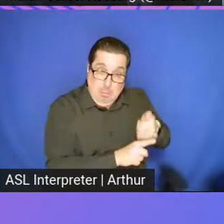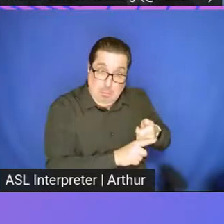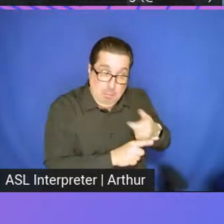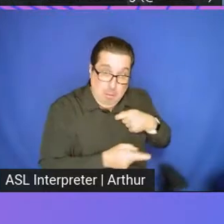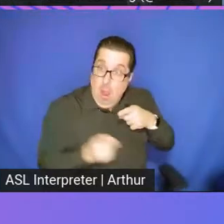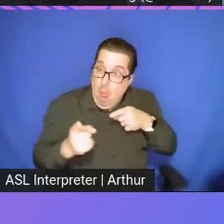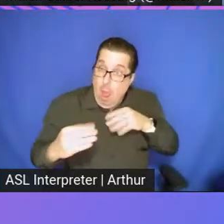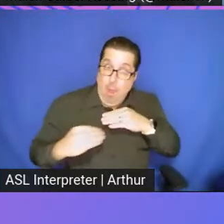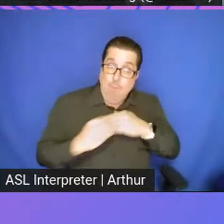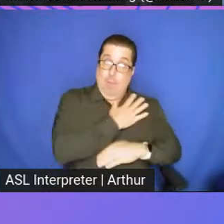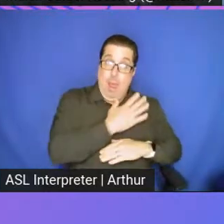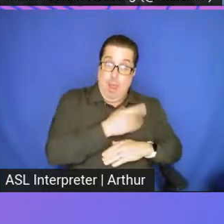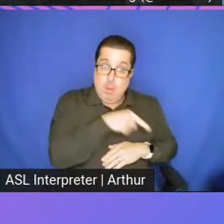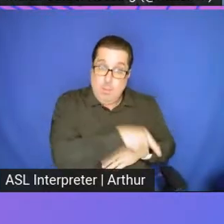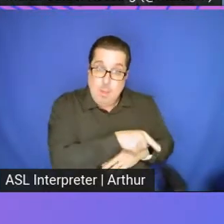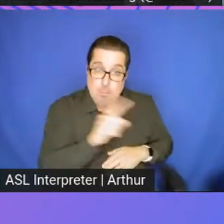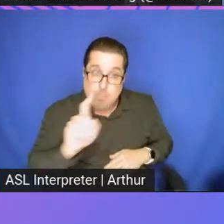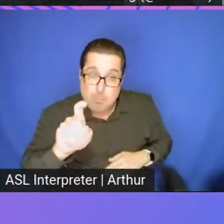of